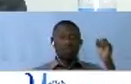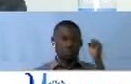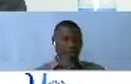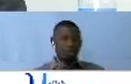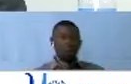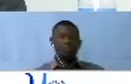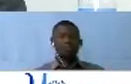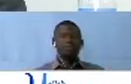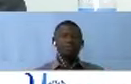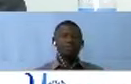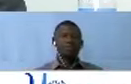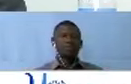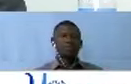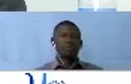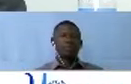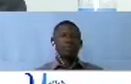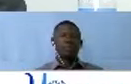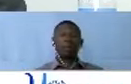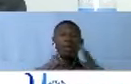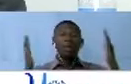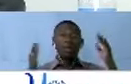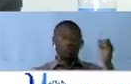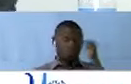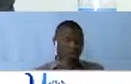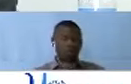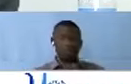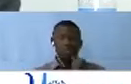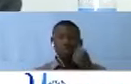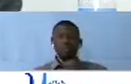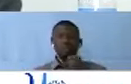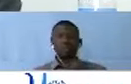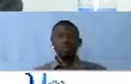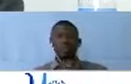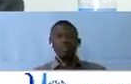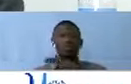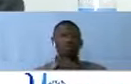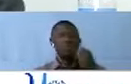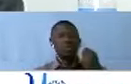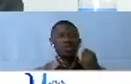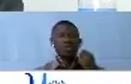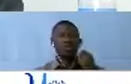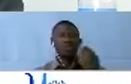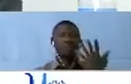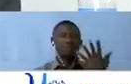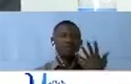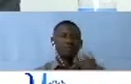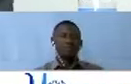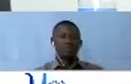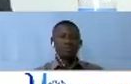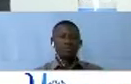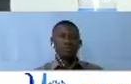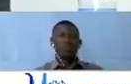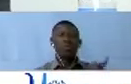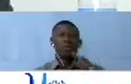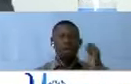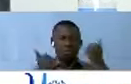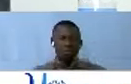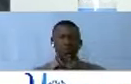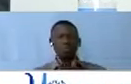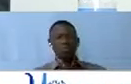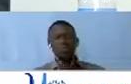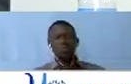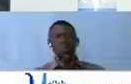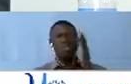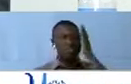in 2005. Well, only 2005, Samolekono. What's the difference between serious crimes and major crimes? Munela fatam